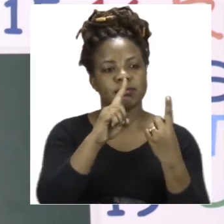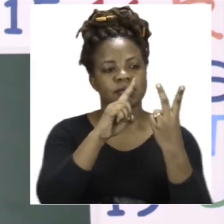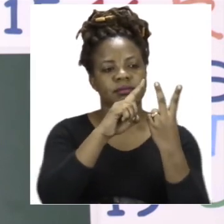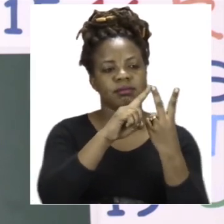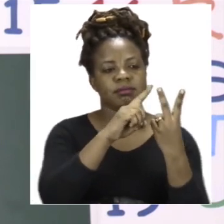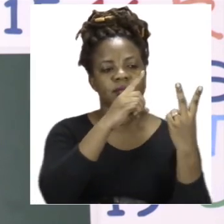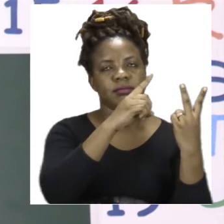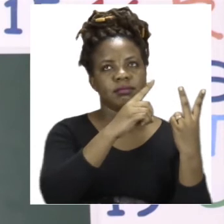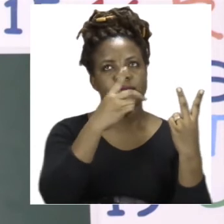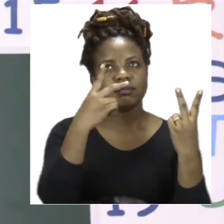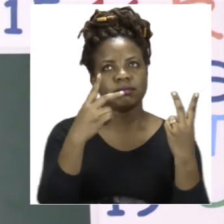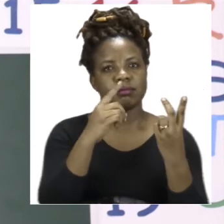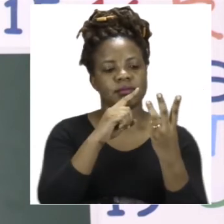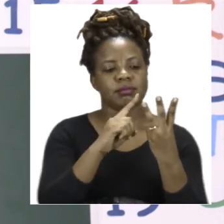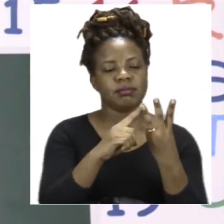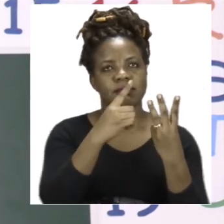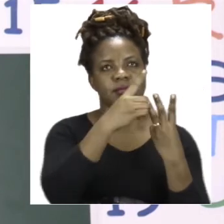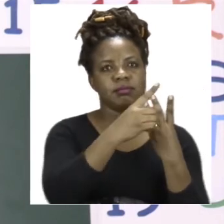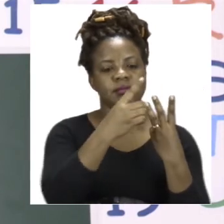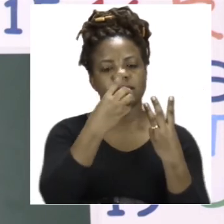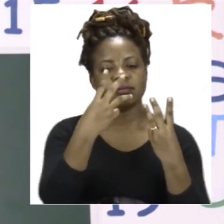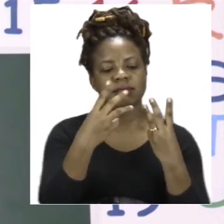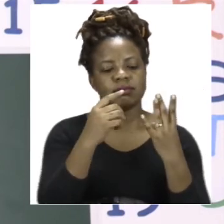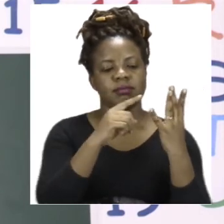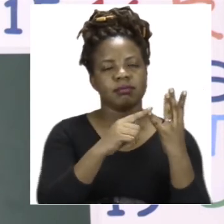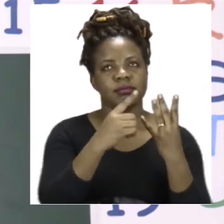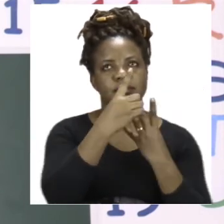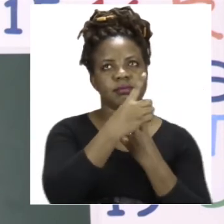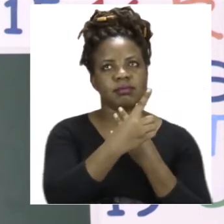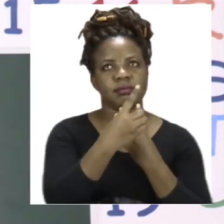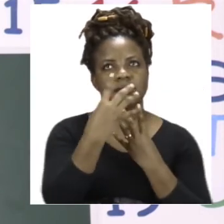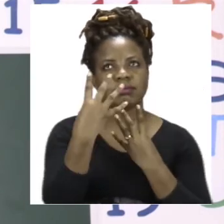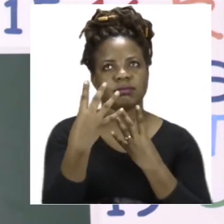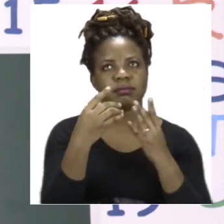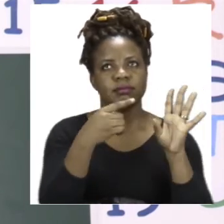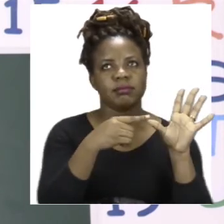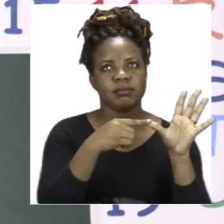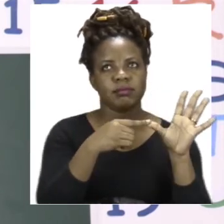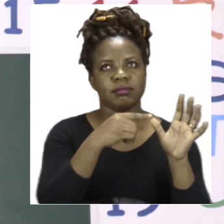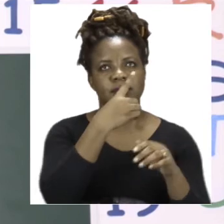11, 12, 13, 14,